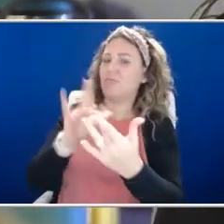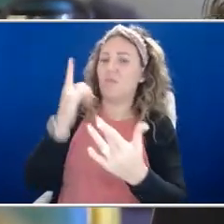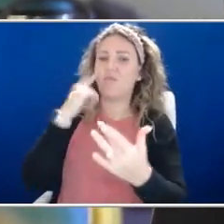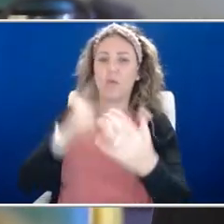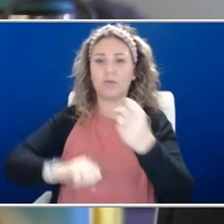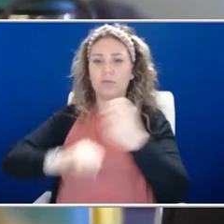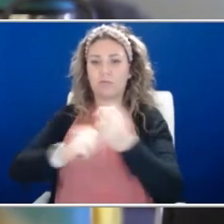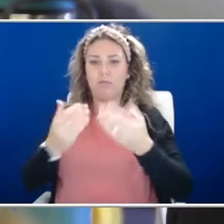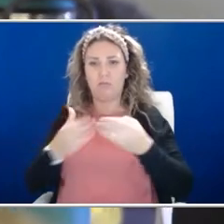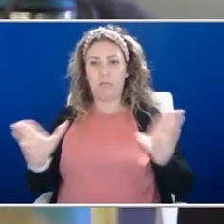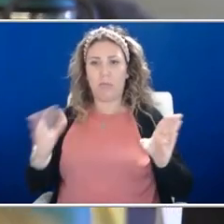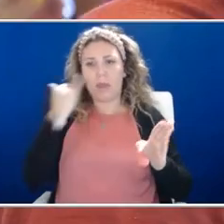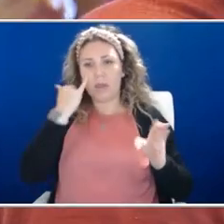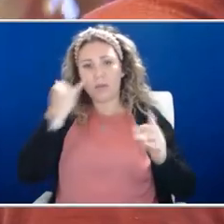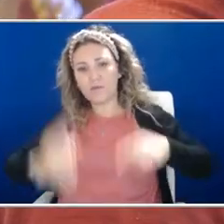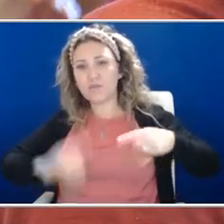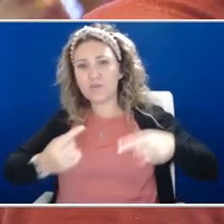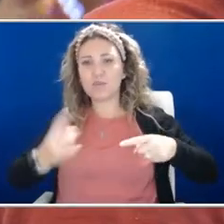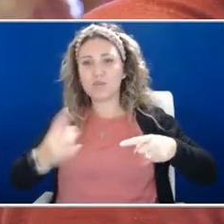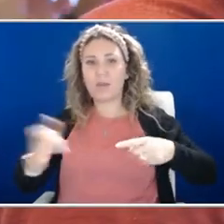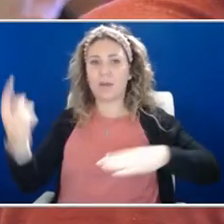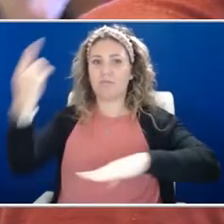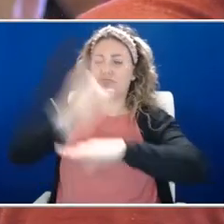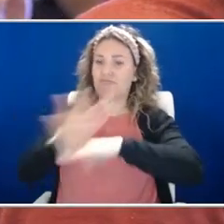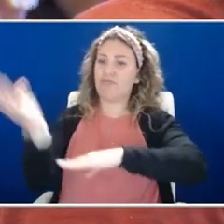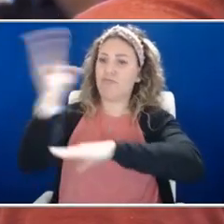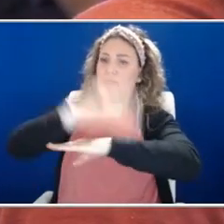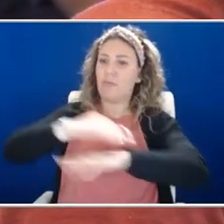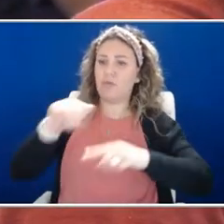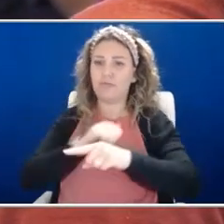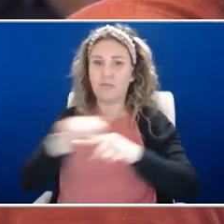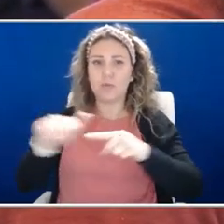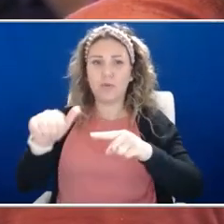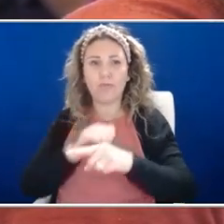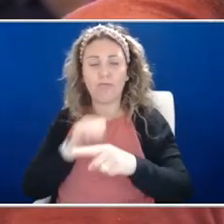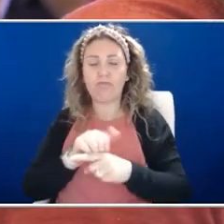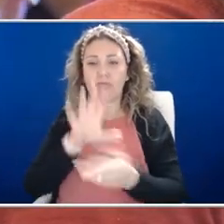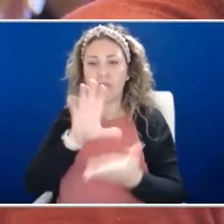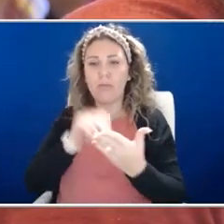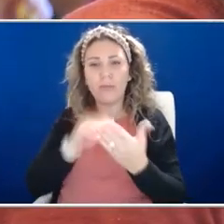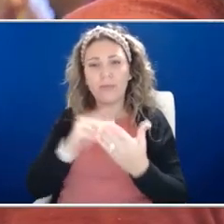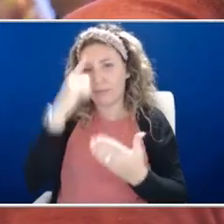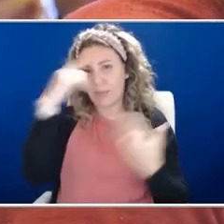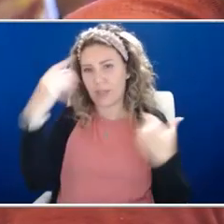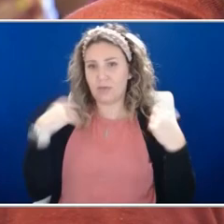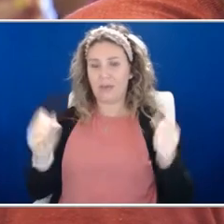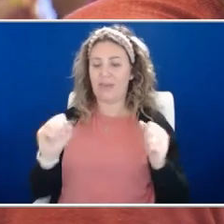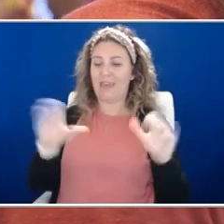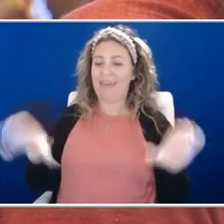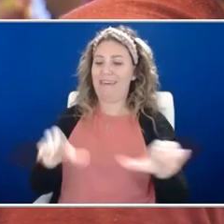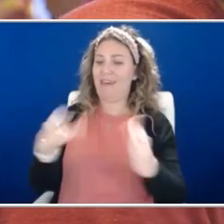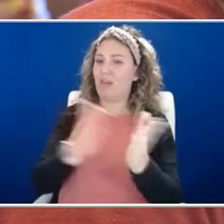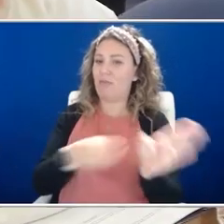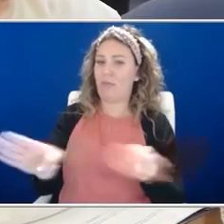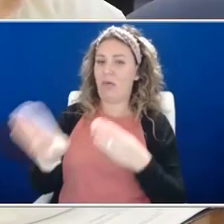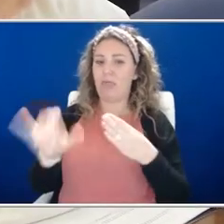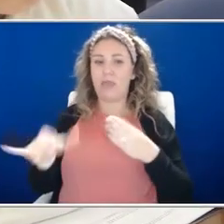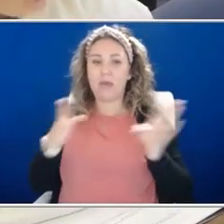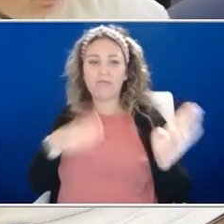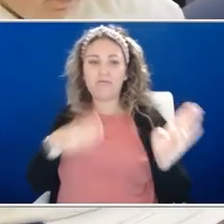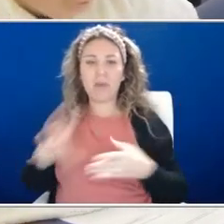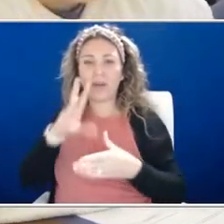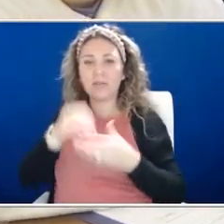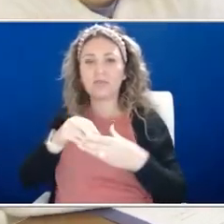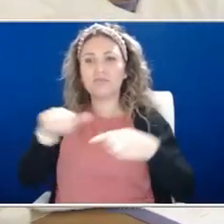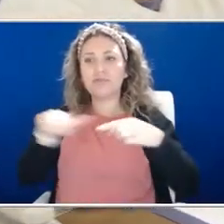struggling. During this day-long training session, the group learned about a mental health action plan. And this is the plan that includes training